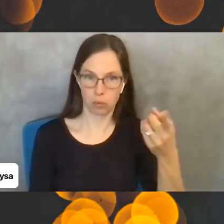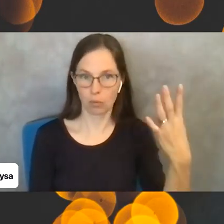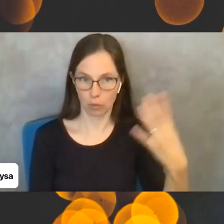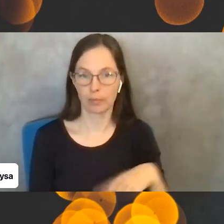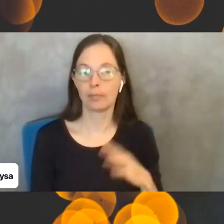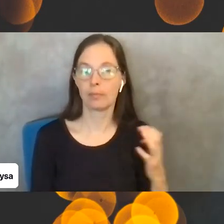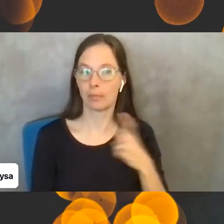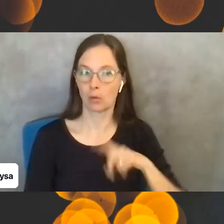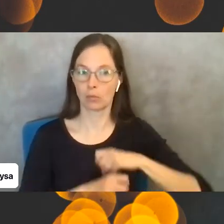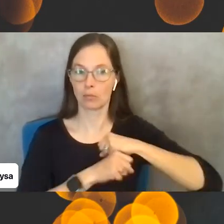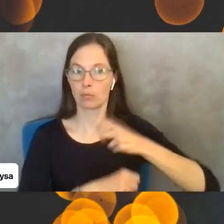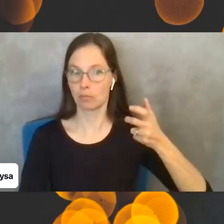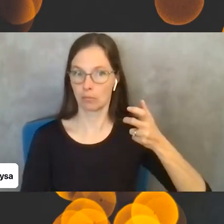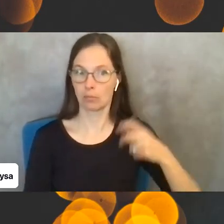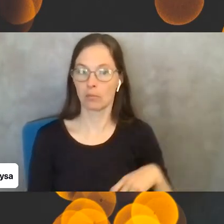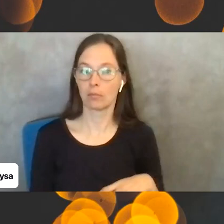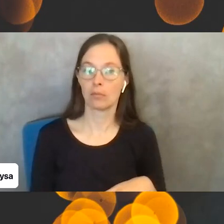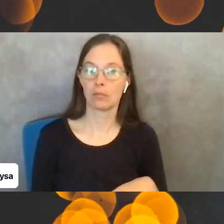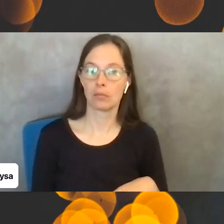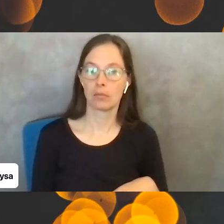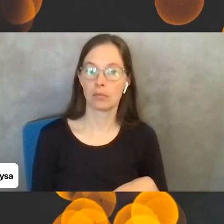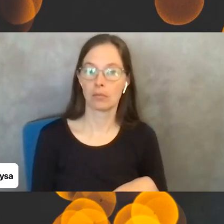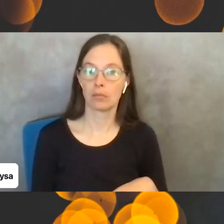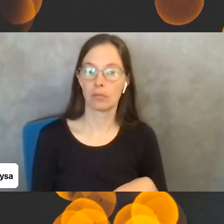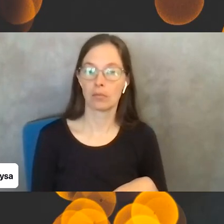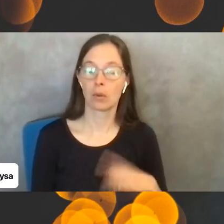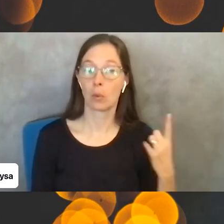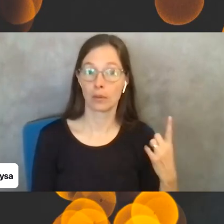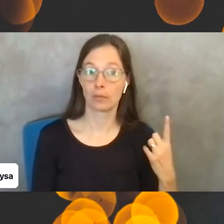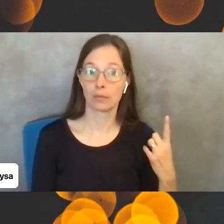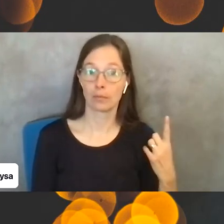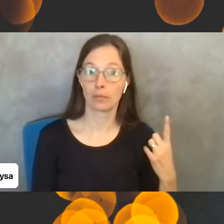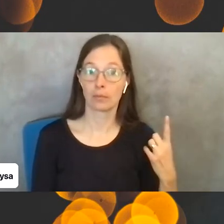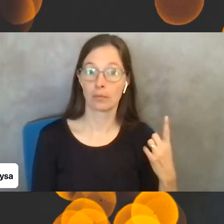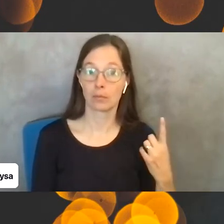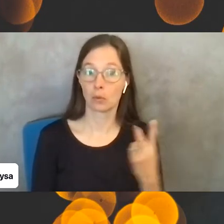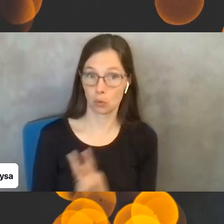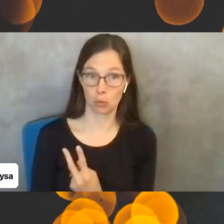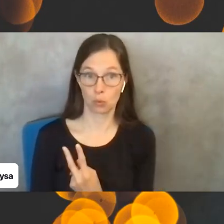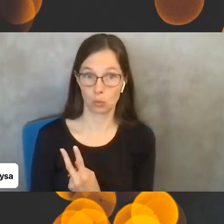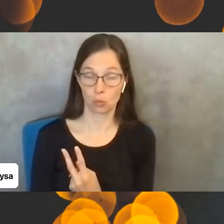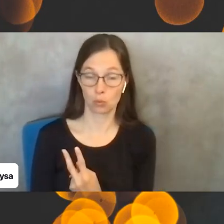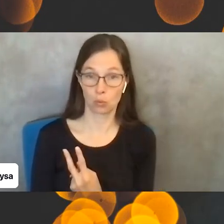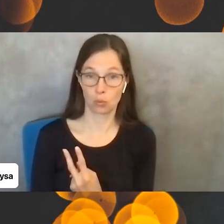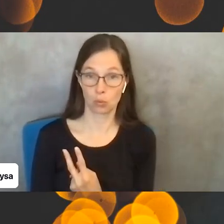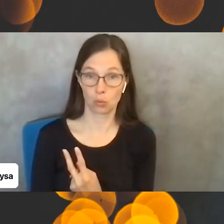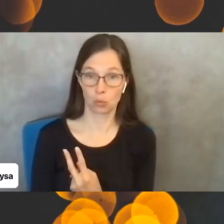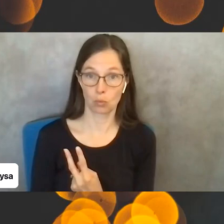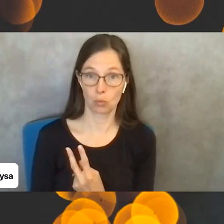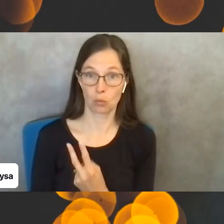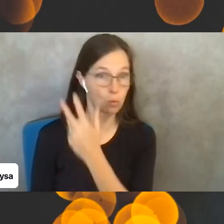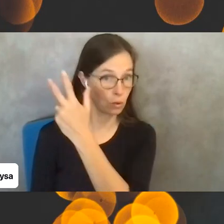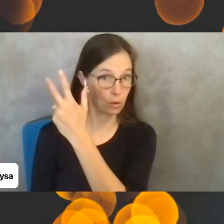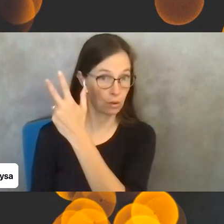And back to the on guard. We're going 1, we're going 2, we're